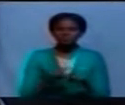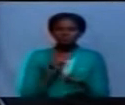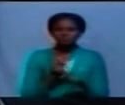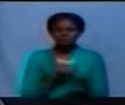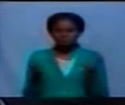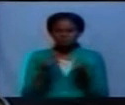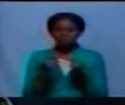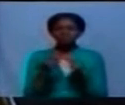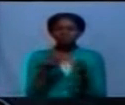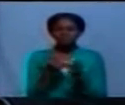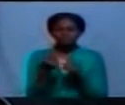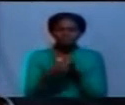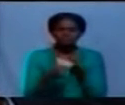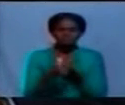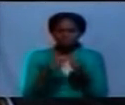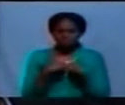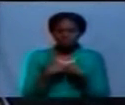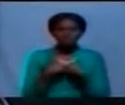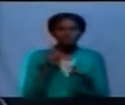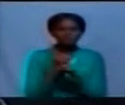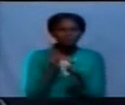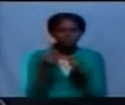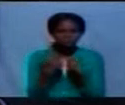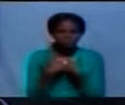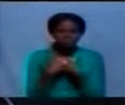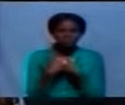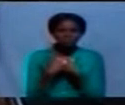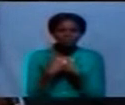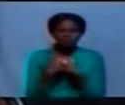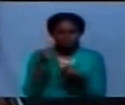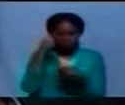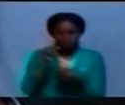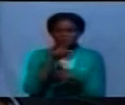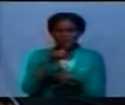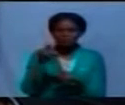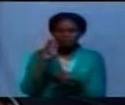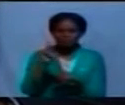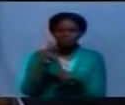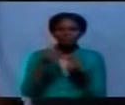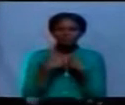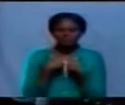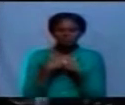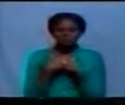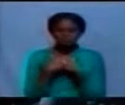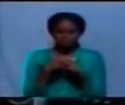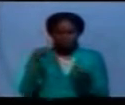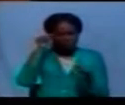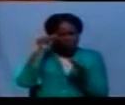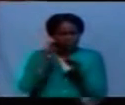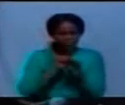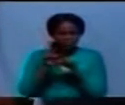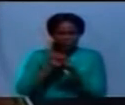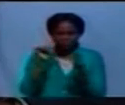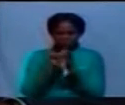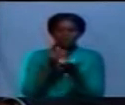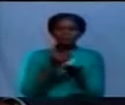bank is pricing its loans, it has to factor in the fact that for every 100 kwacha I've contracted at an agreed interest rate to that